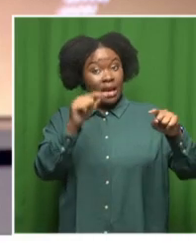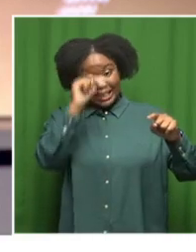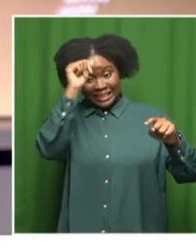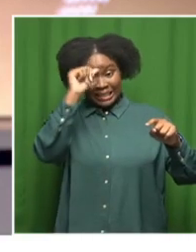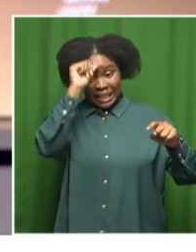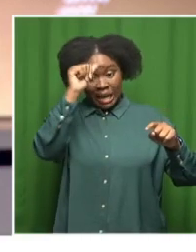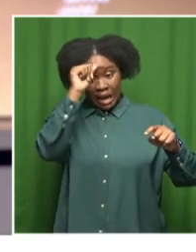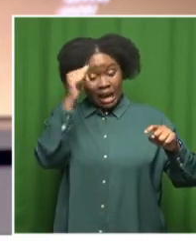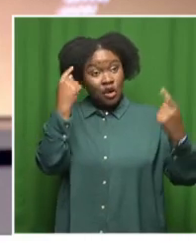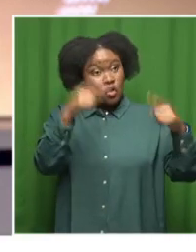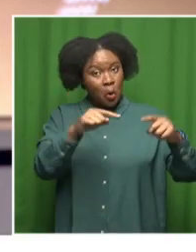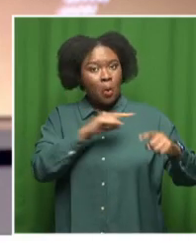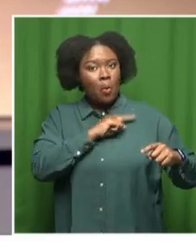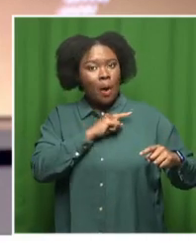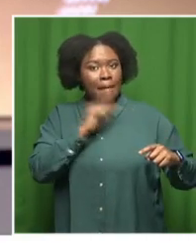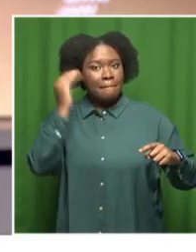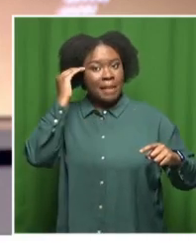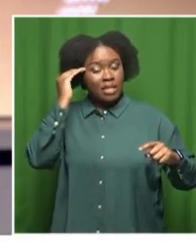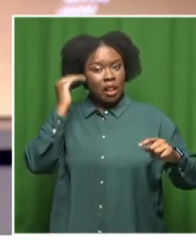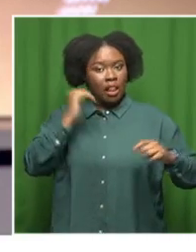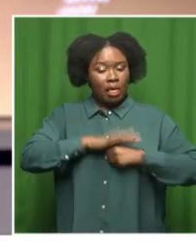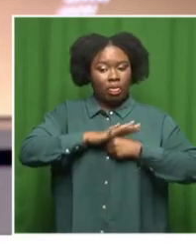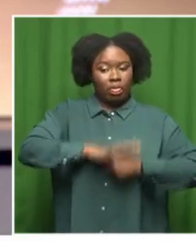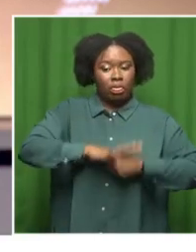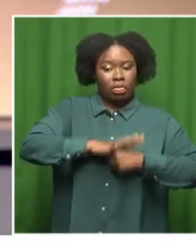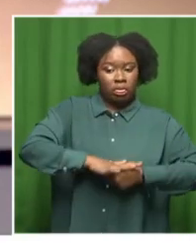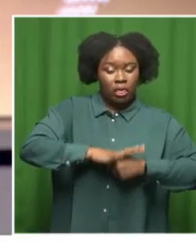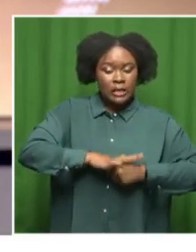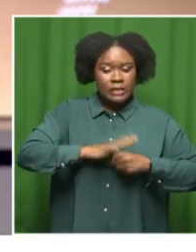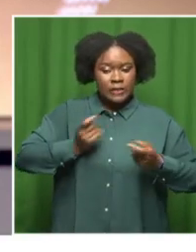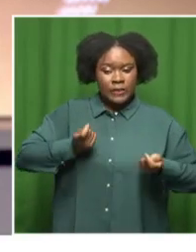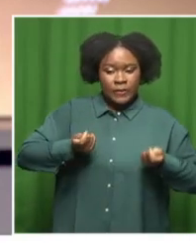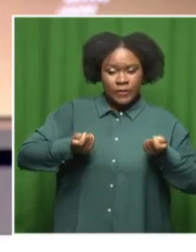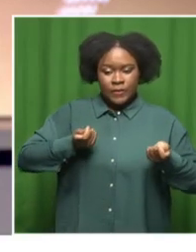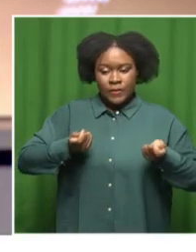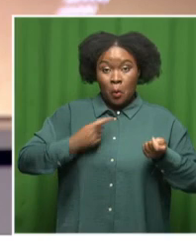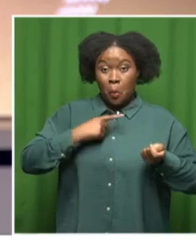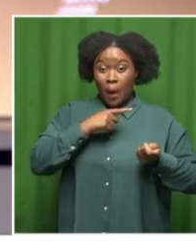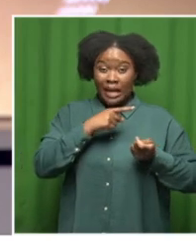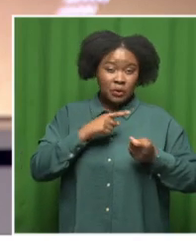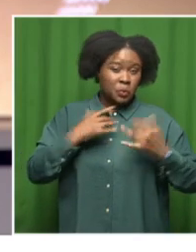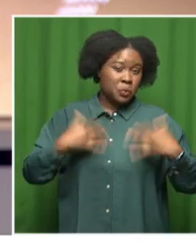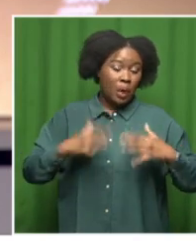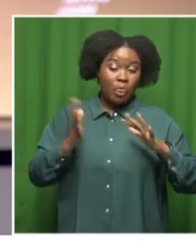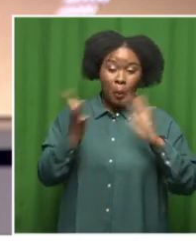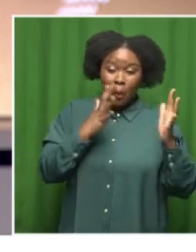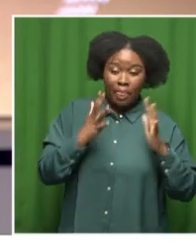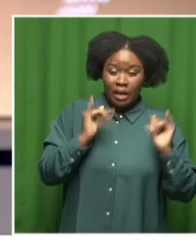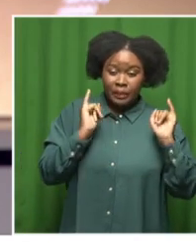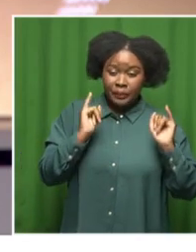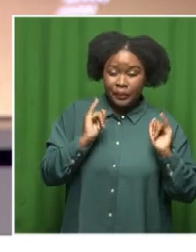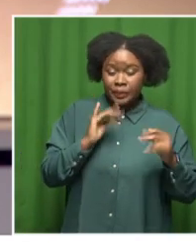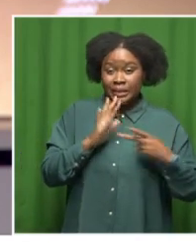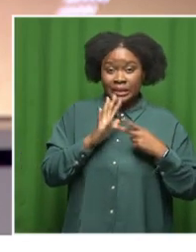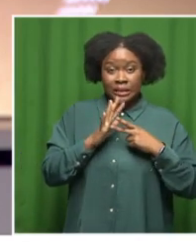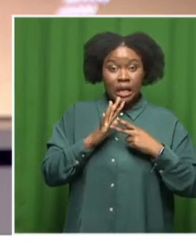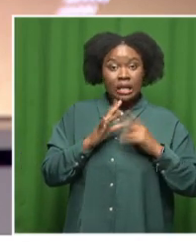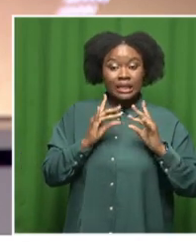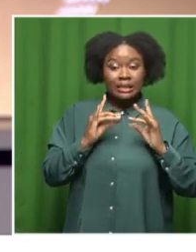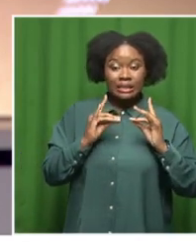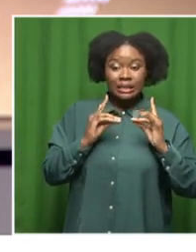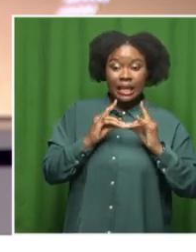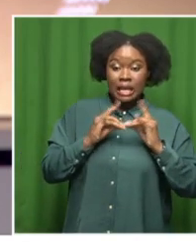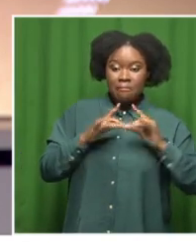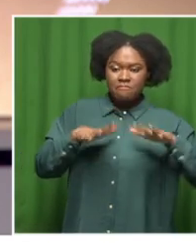Just to overcome that mental pressure, playing in the subcontinent, difficult conditions, more than 50,000 people in the stands